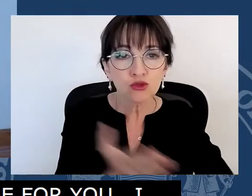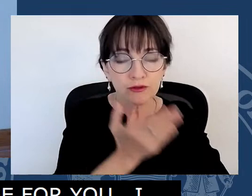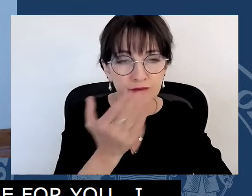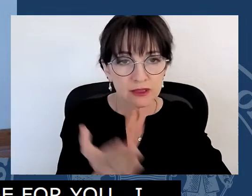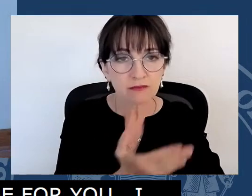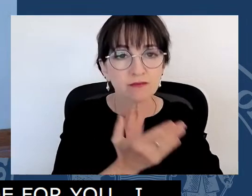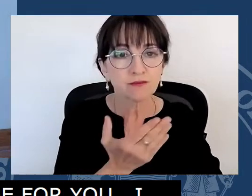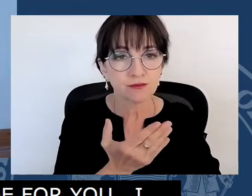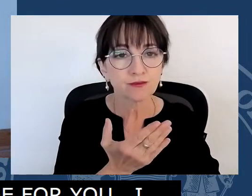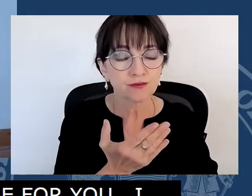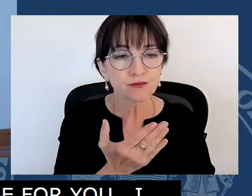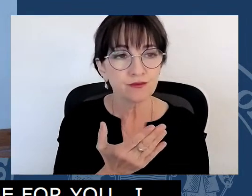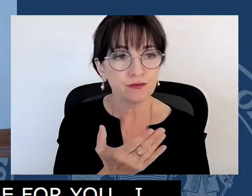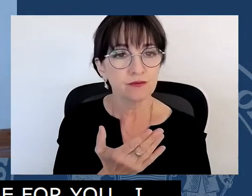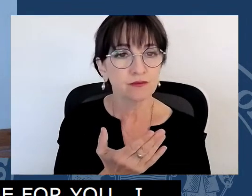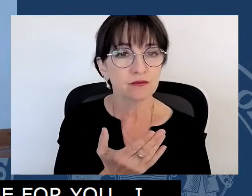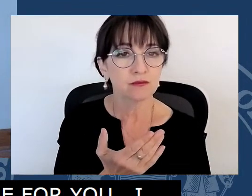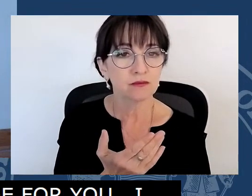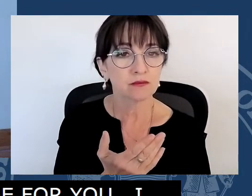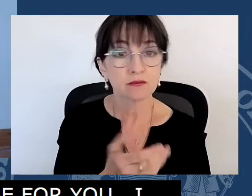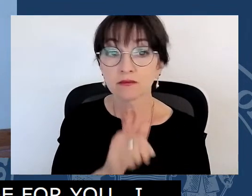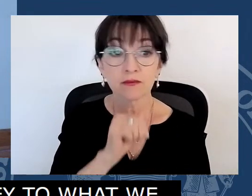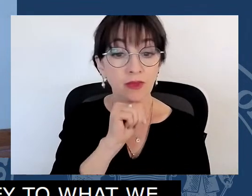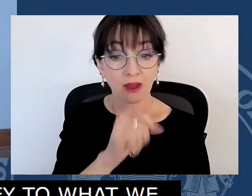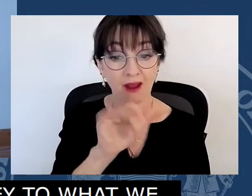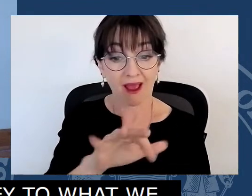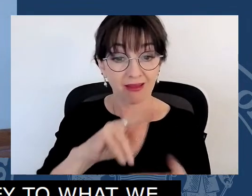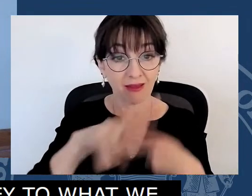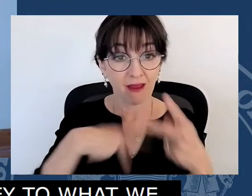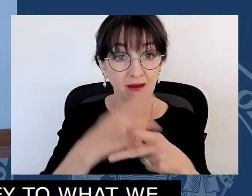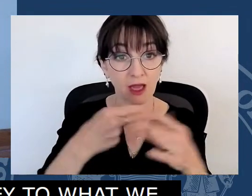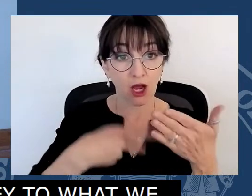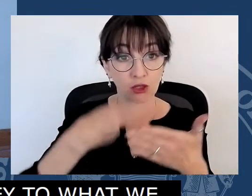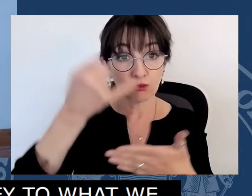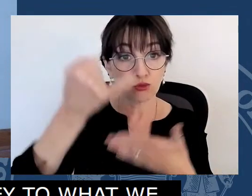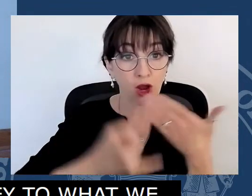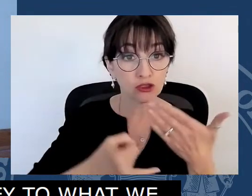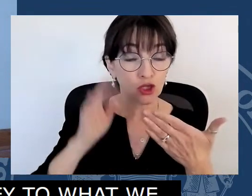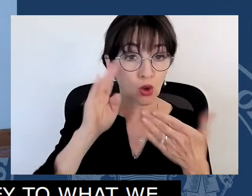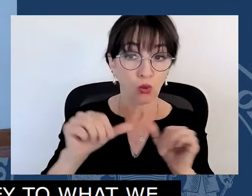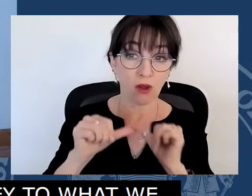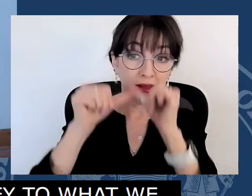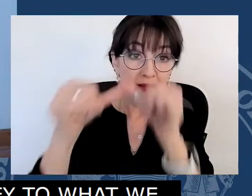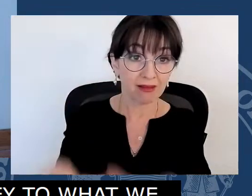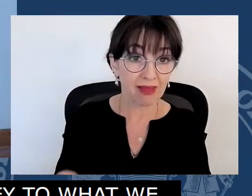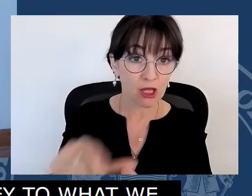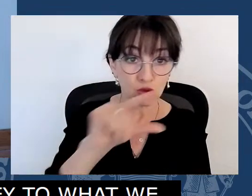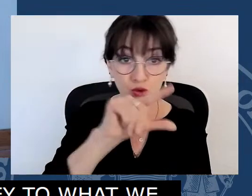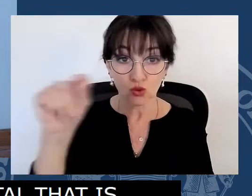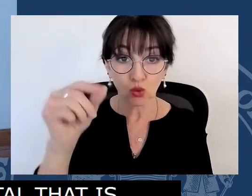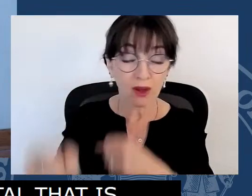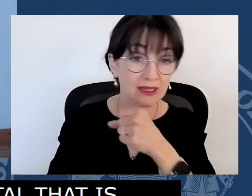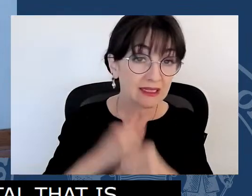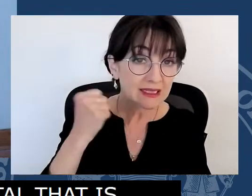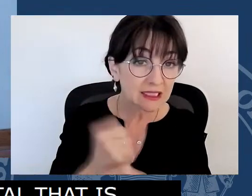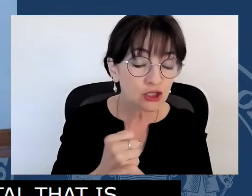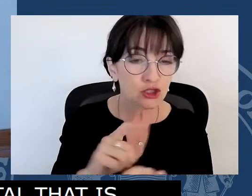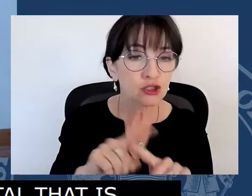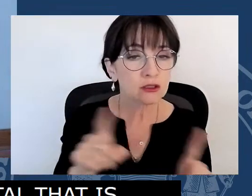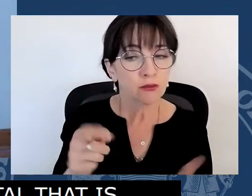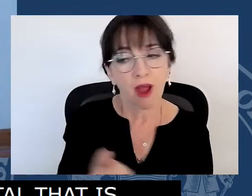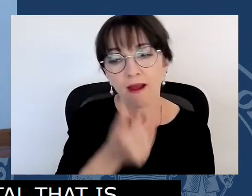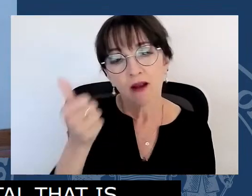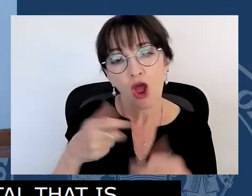not capital that will last 20 years, but things like roofs and different things that you have to do. So yeah, we're